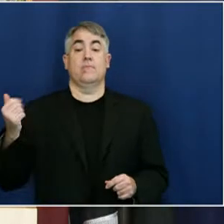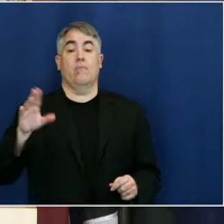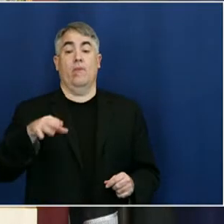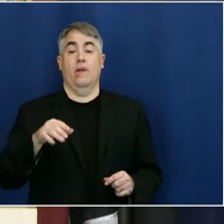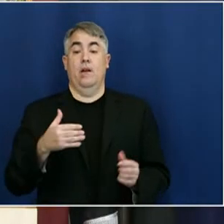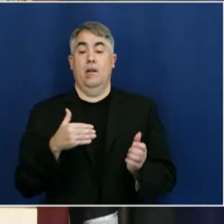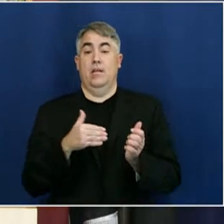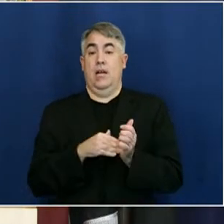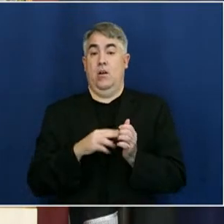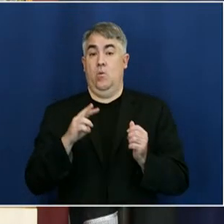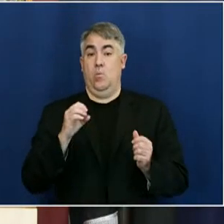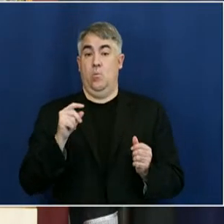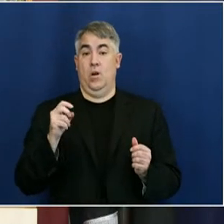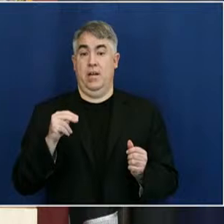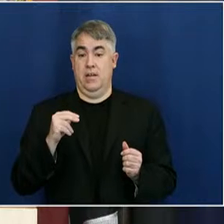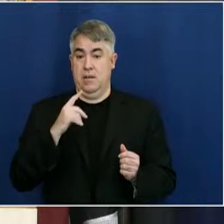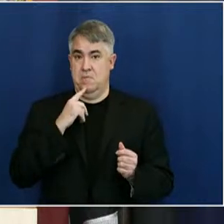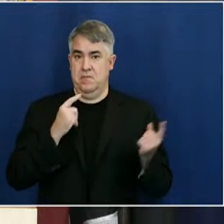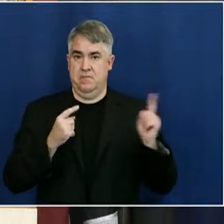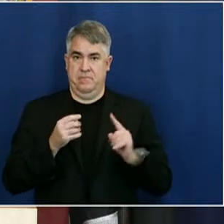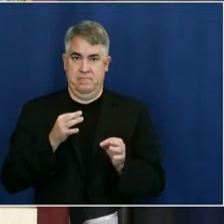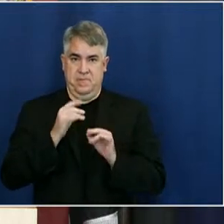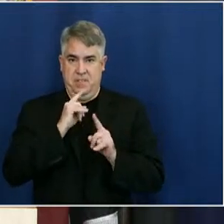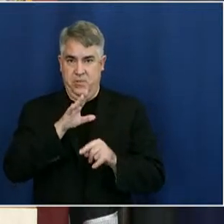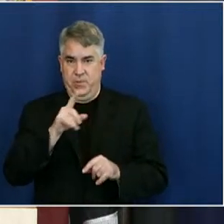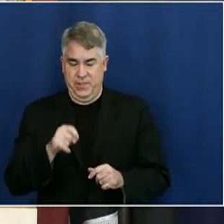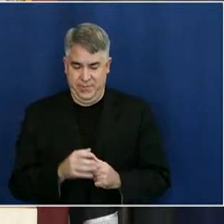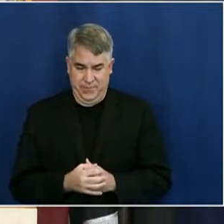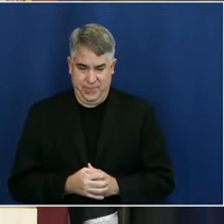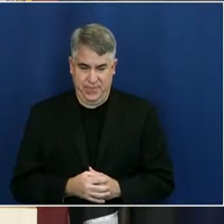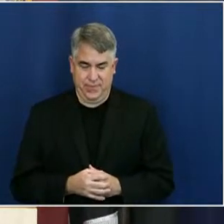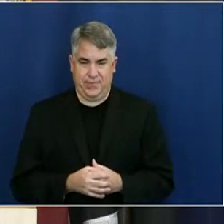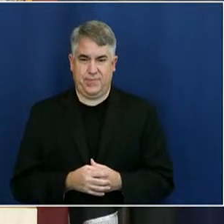her thoughts on potential movement of tiers.